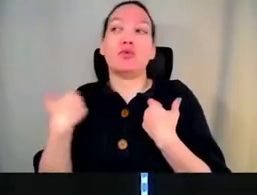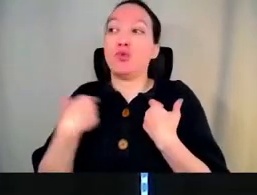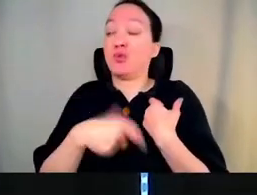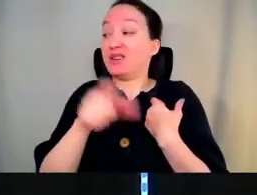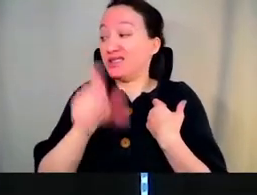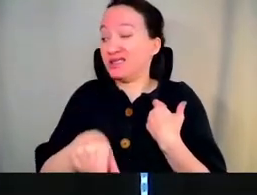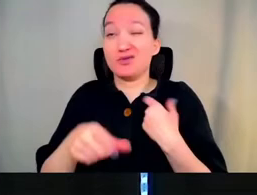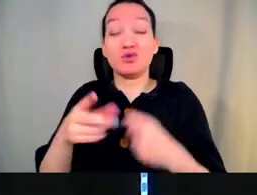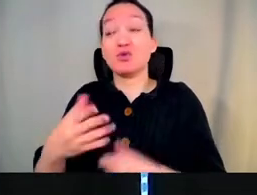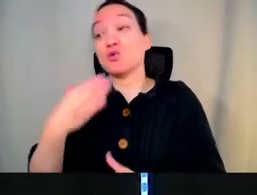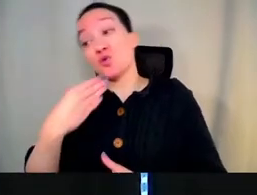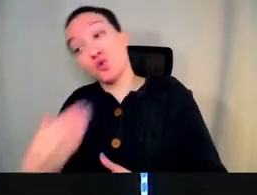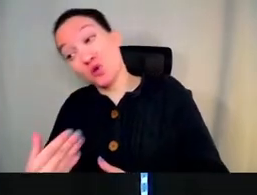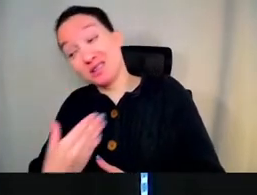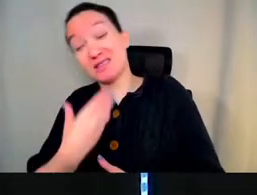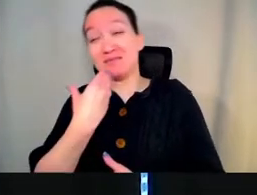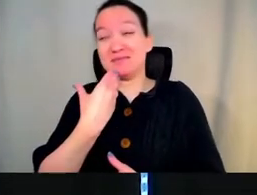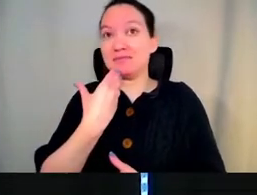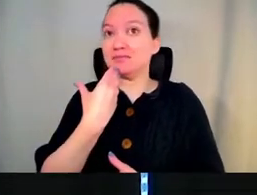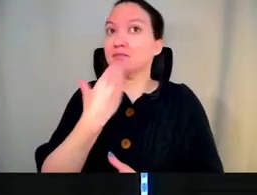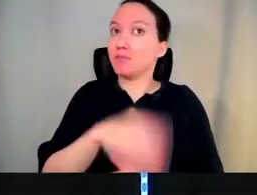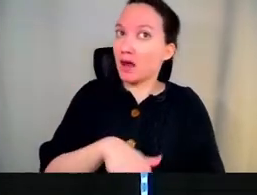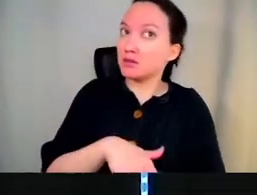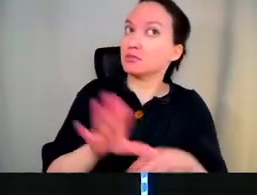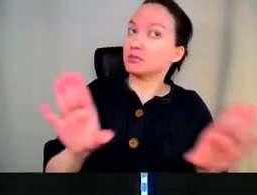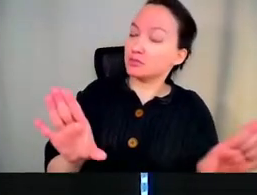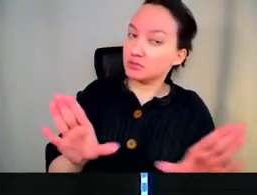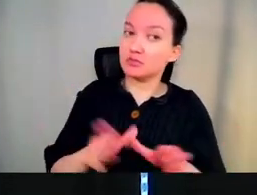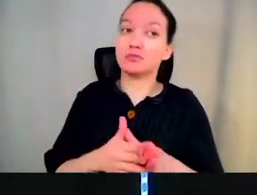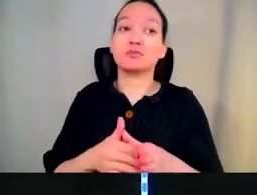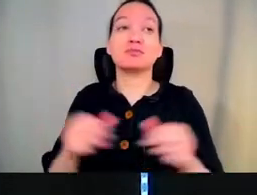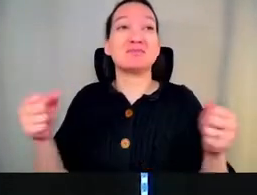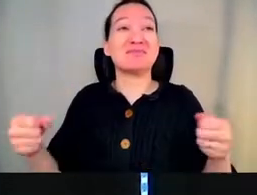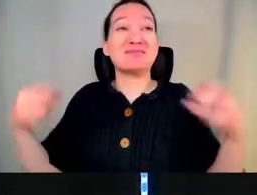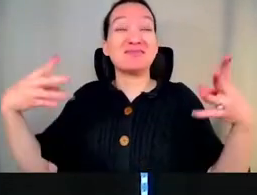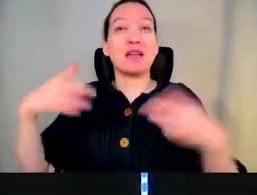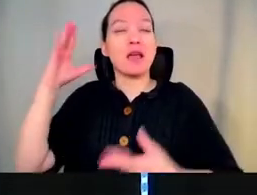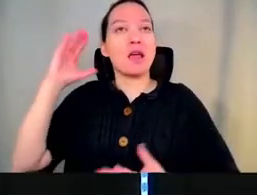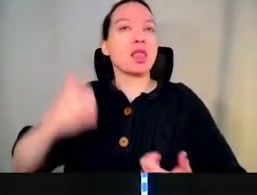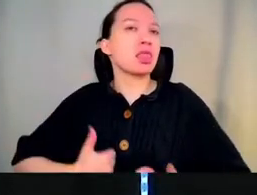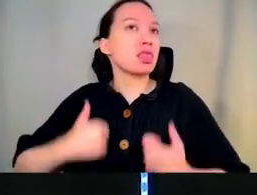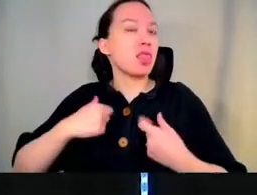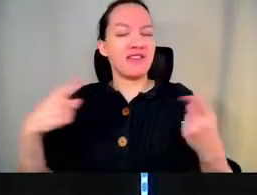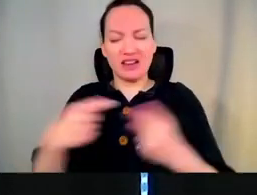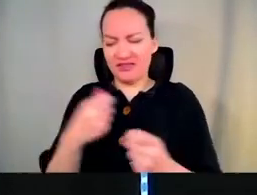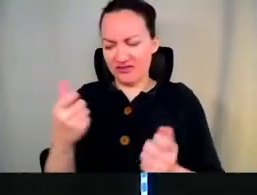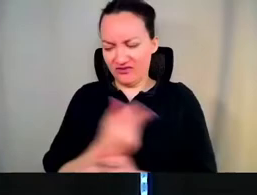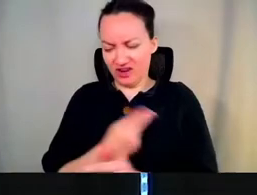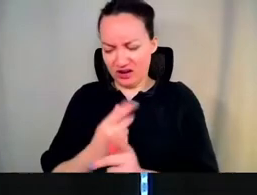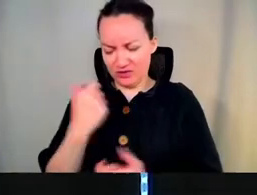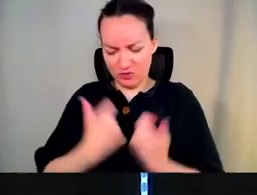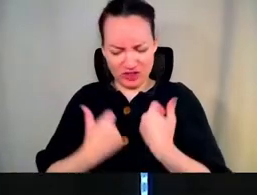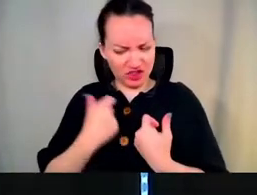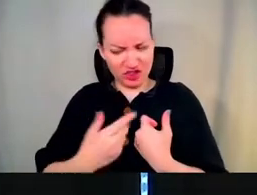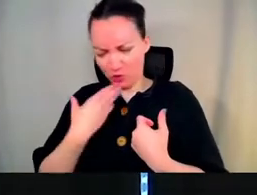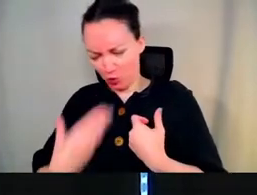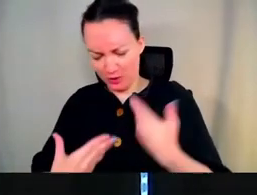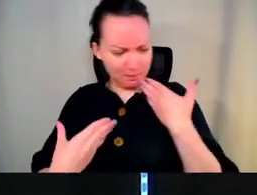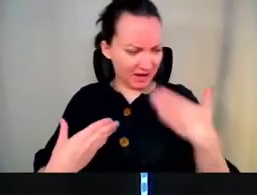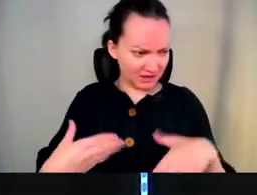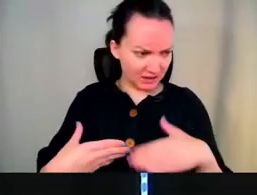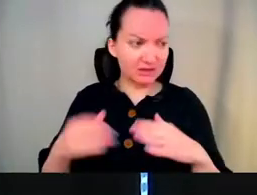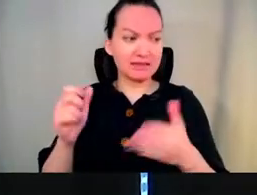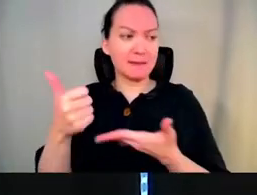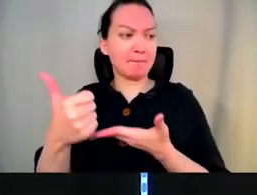make. There's a good choice and there's bad choices. And life's complicated and it's hard to figure out what is what. And so we need some help making